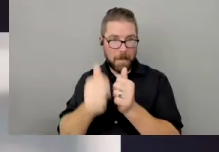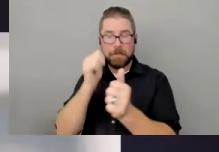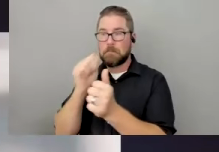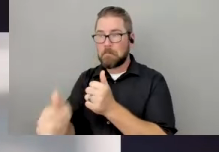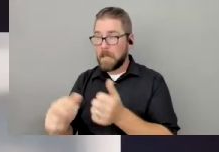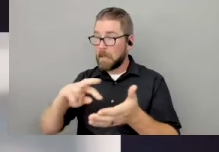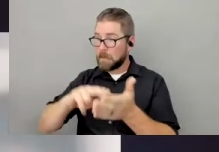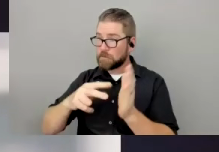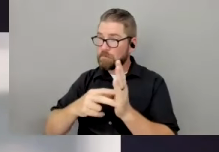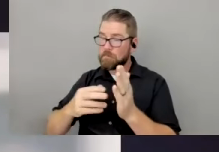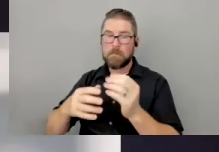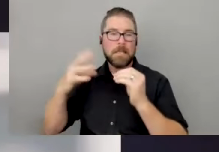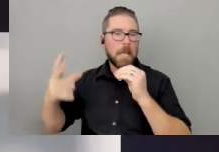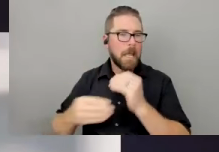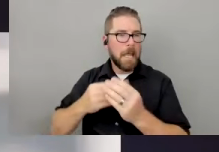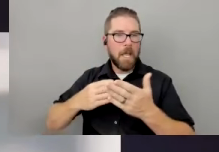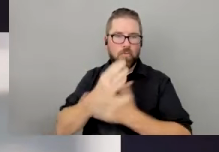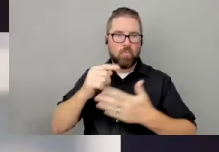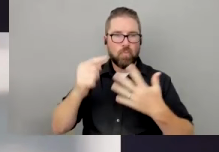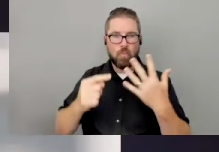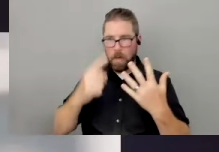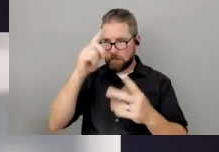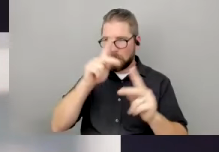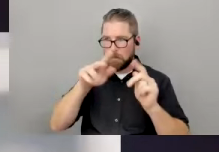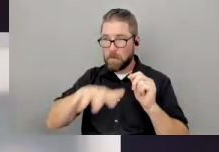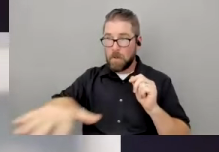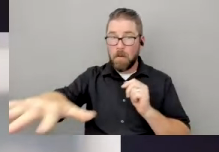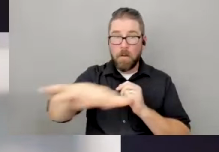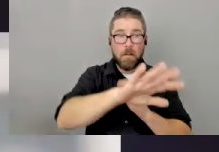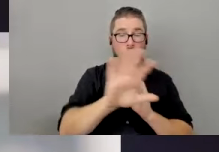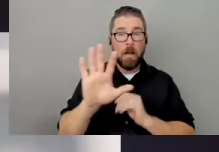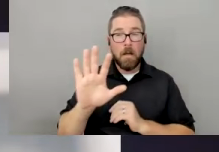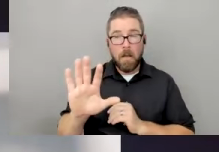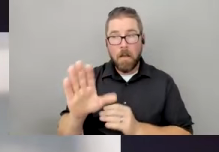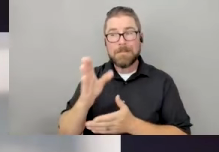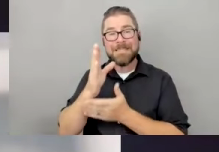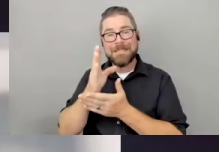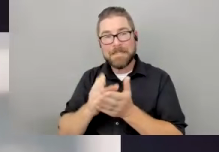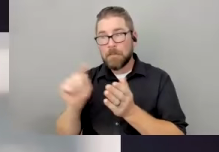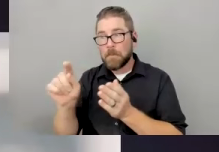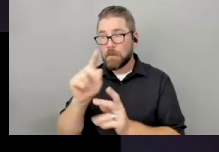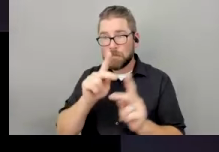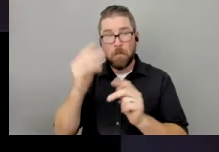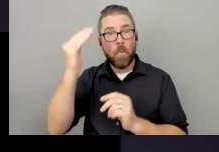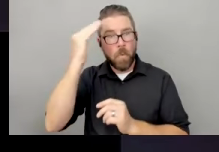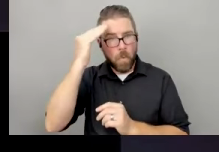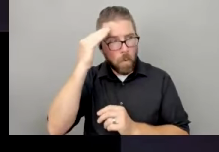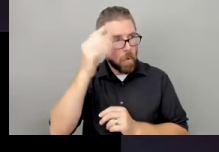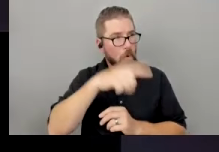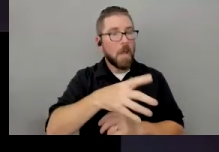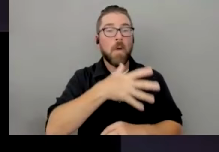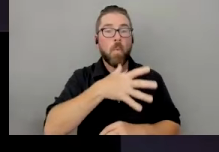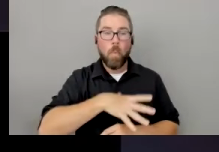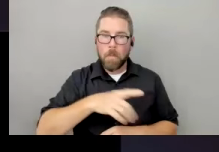knew that more needed to be done to specifically advance women in all areas of society. Back